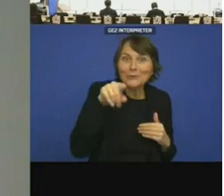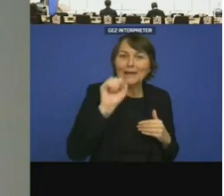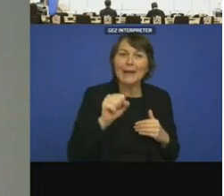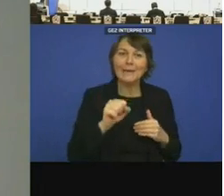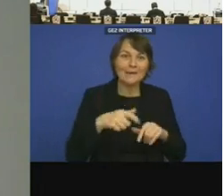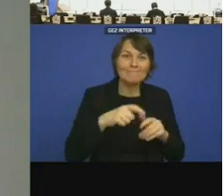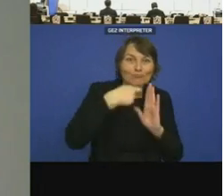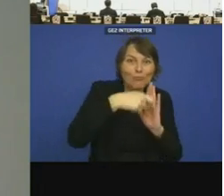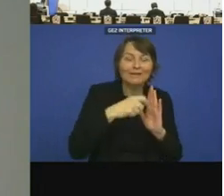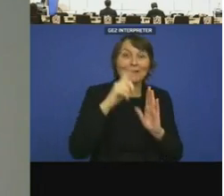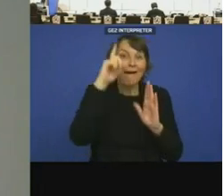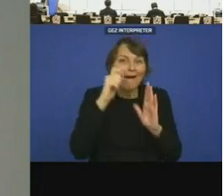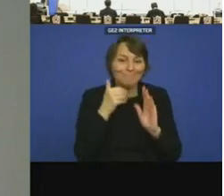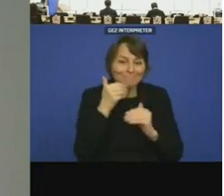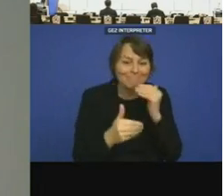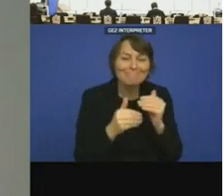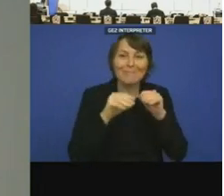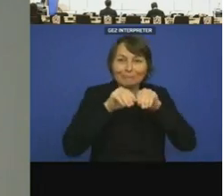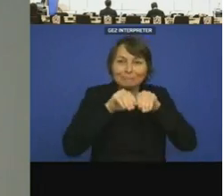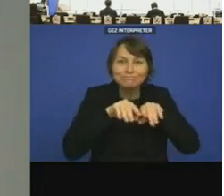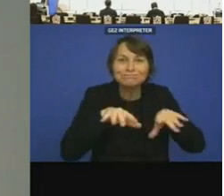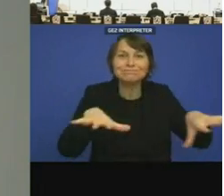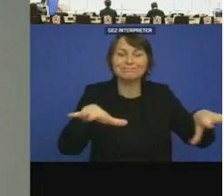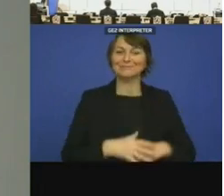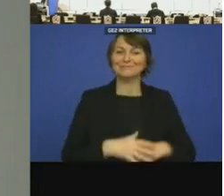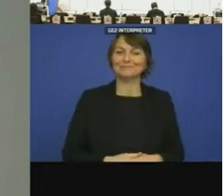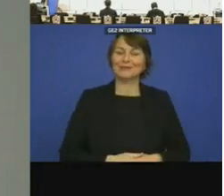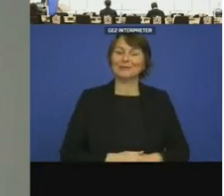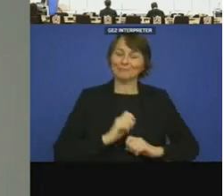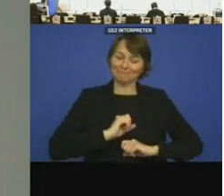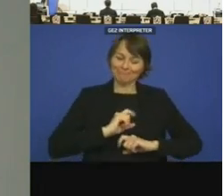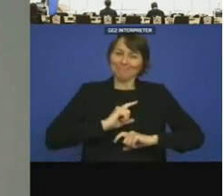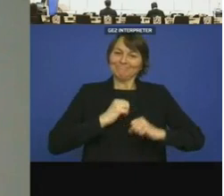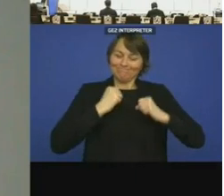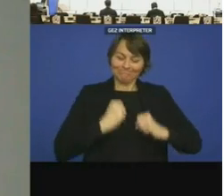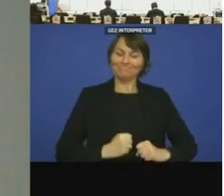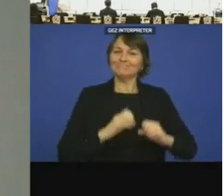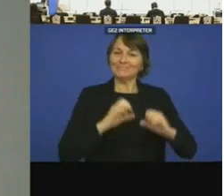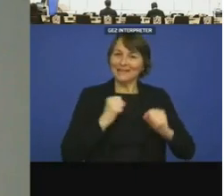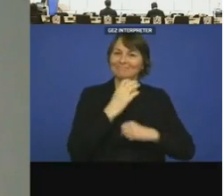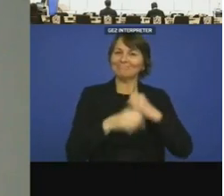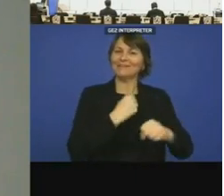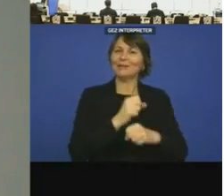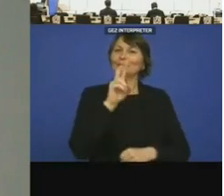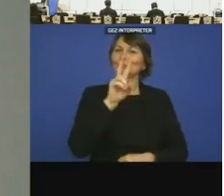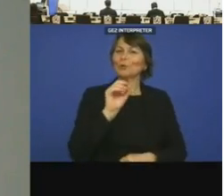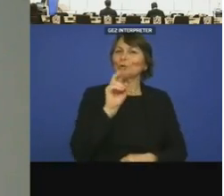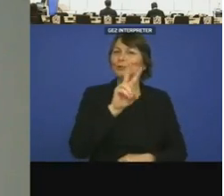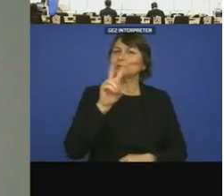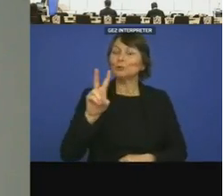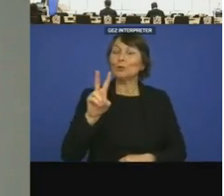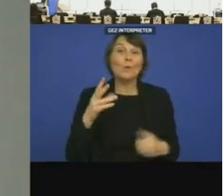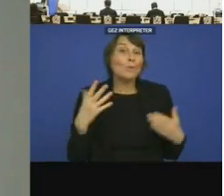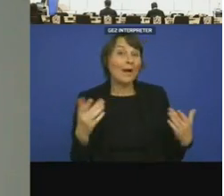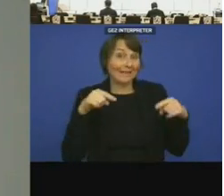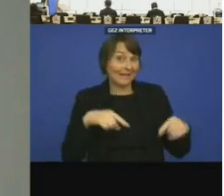a reality. And this fills me with confidence for 2022, especially because this year is marked